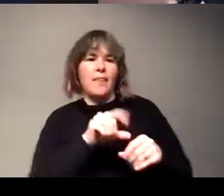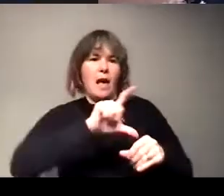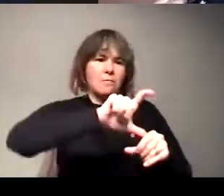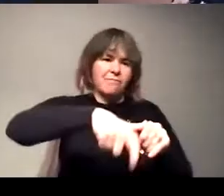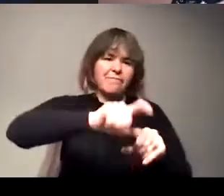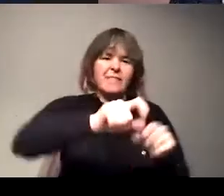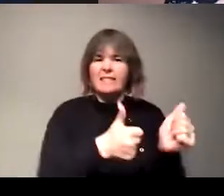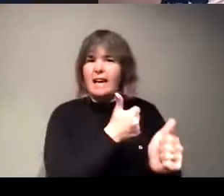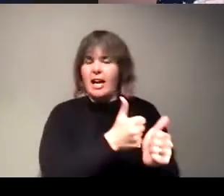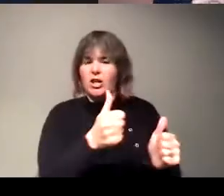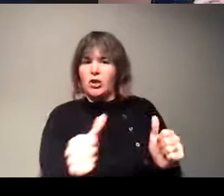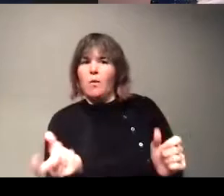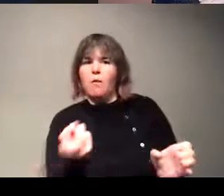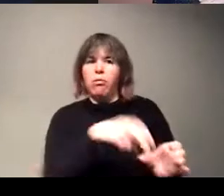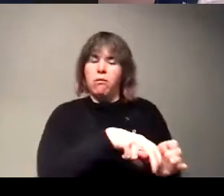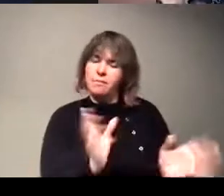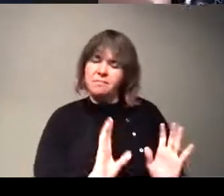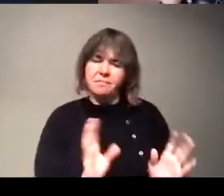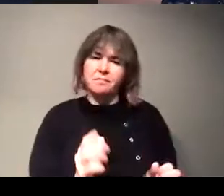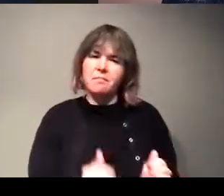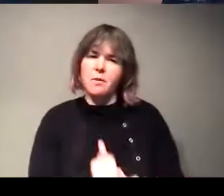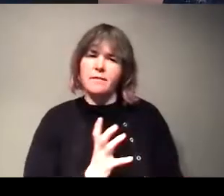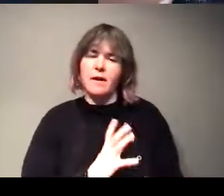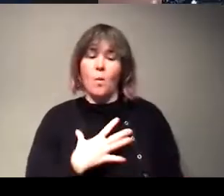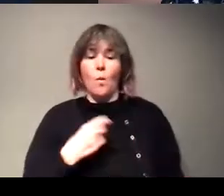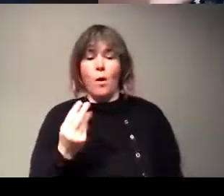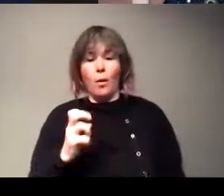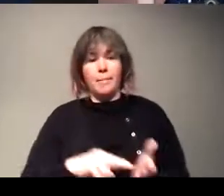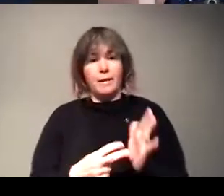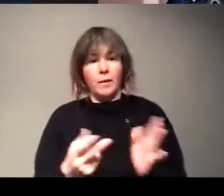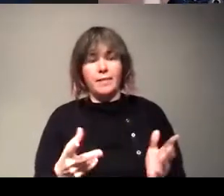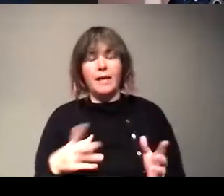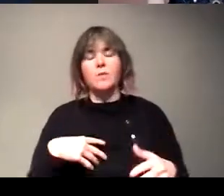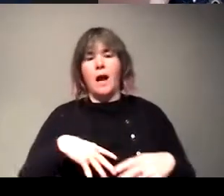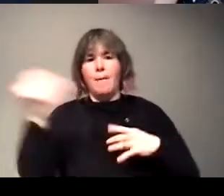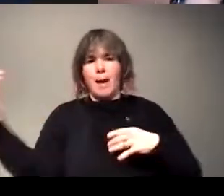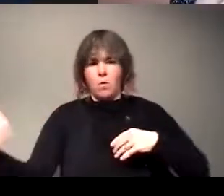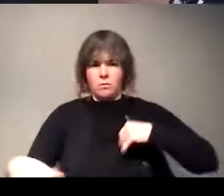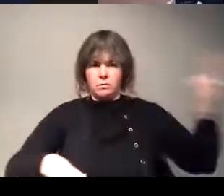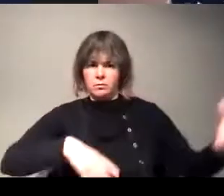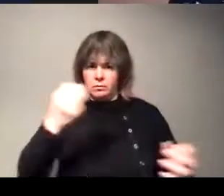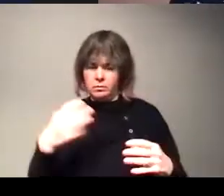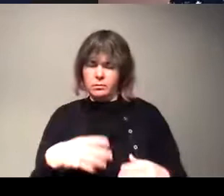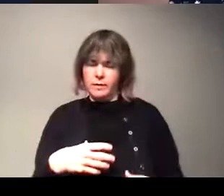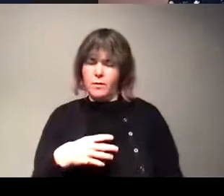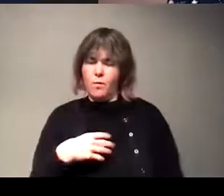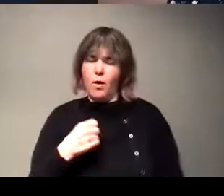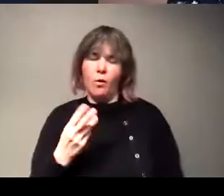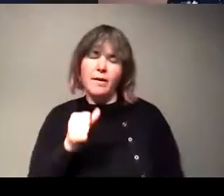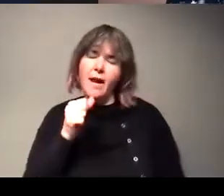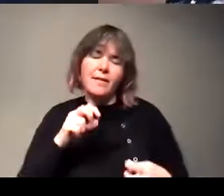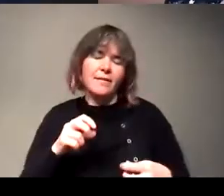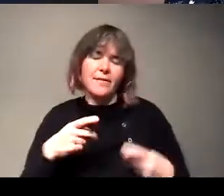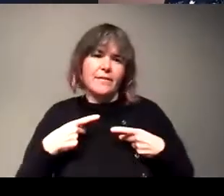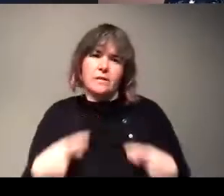just orbit totally fine. But so a white hole, instead of things falling in, a white hole, things would come out is the idea of that. So this is not a physical concept that we